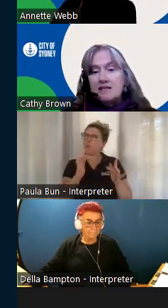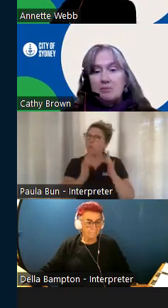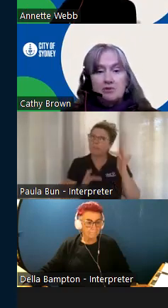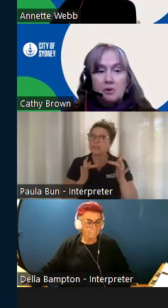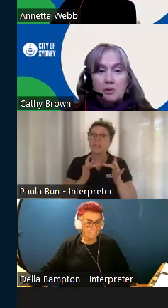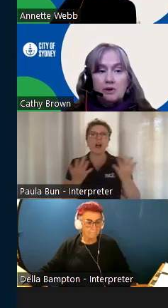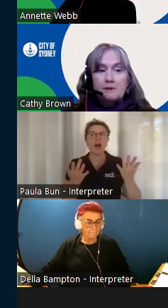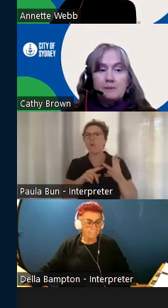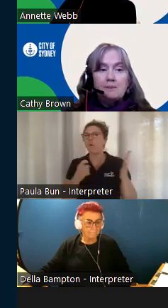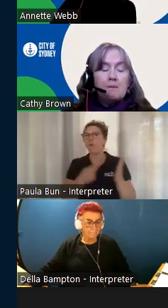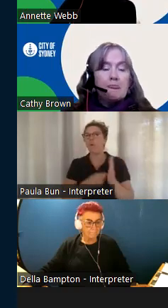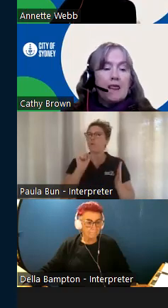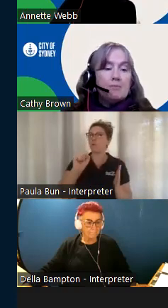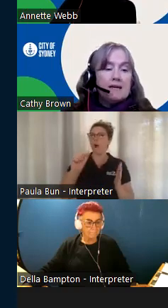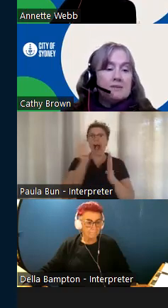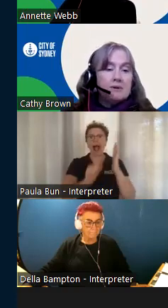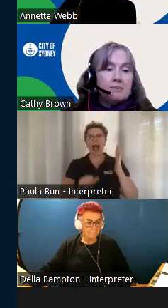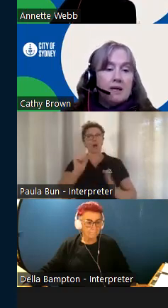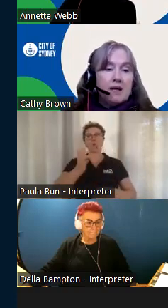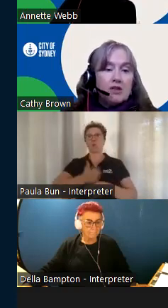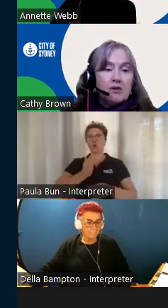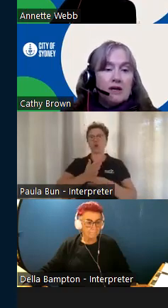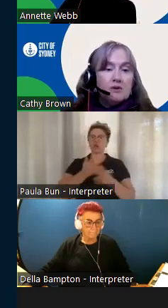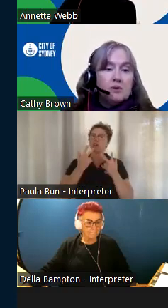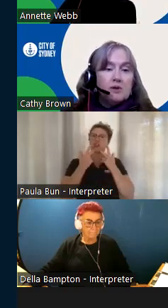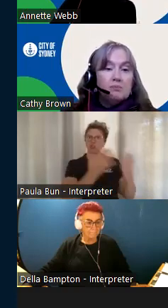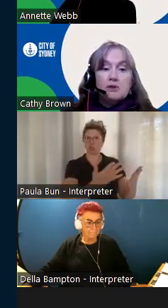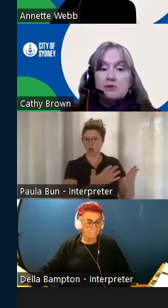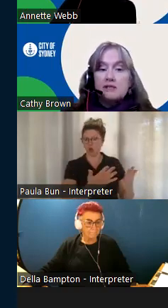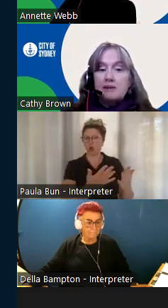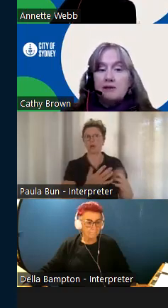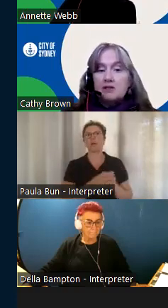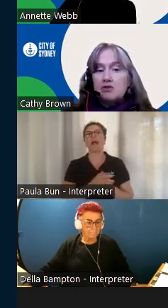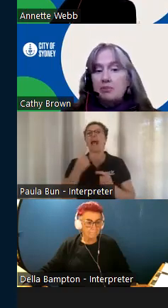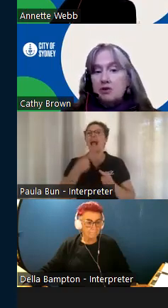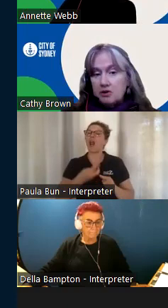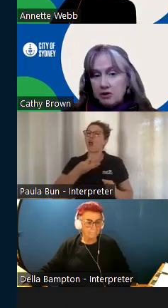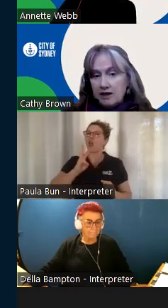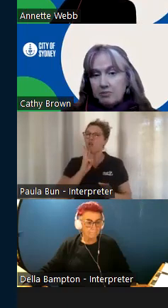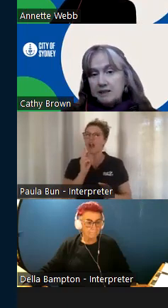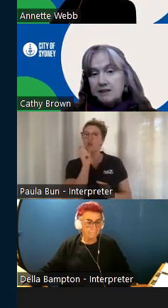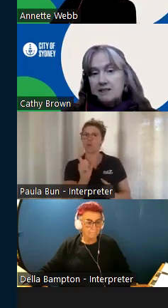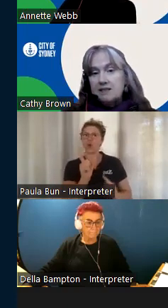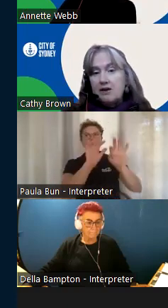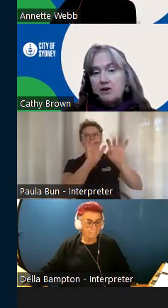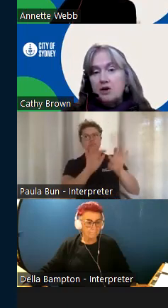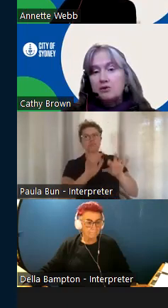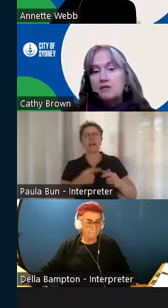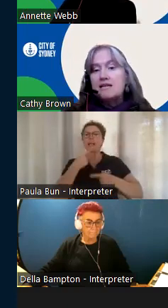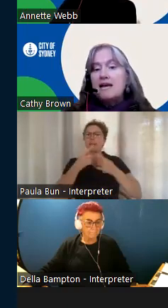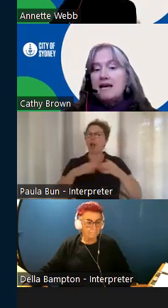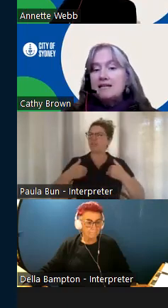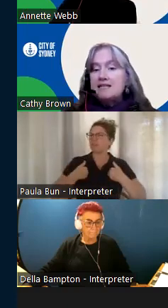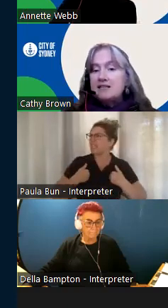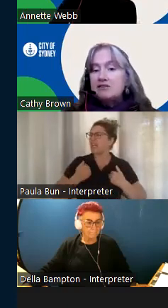online examples of your work. A maximum 300-word personal statement describing your creative practice, current